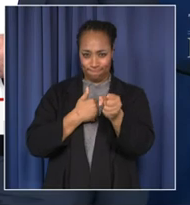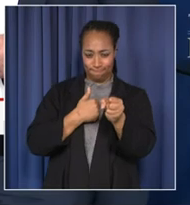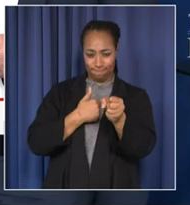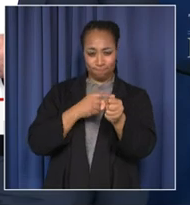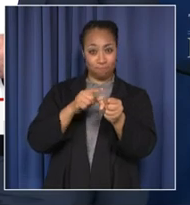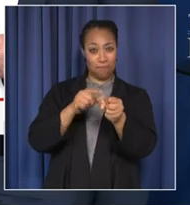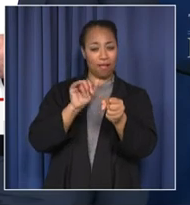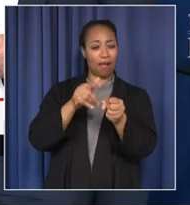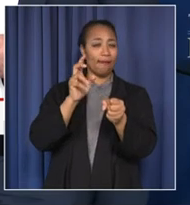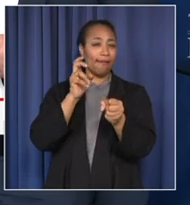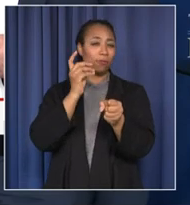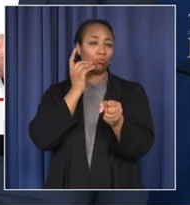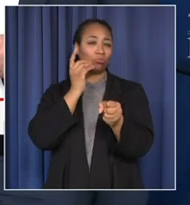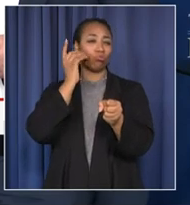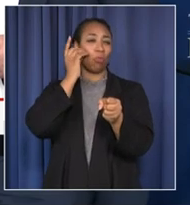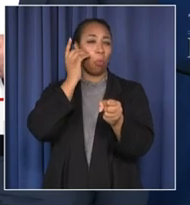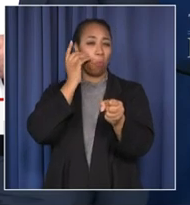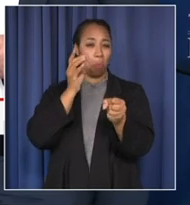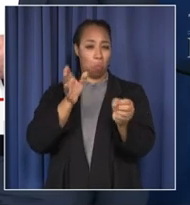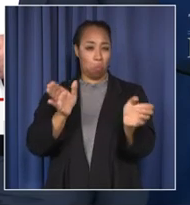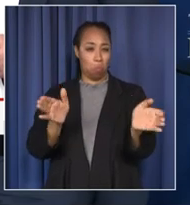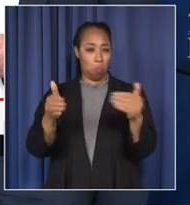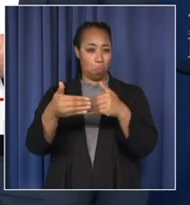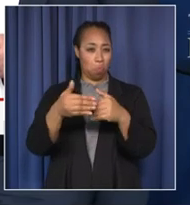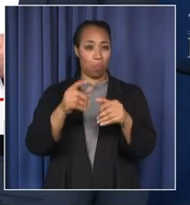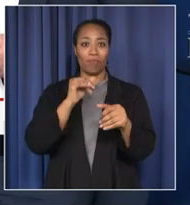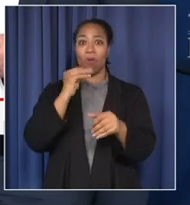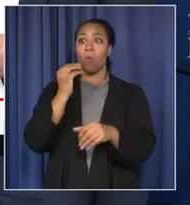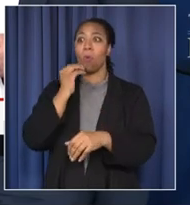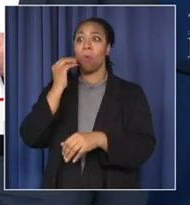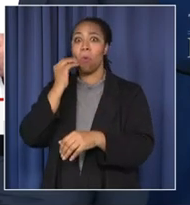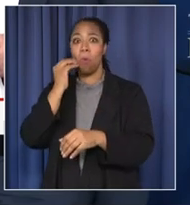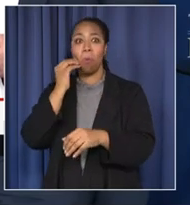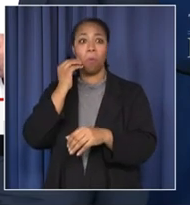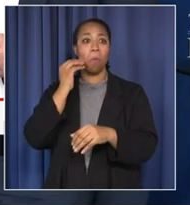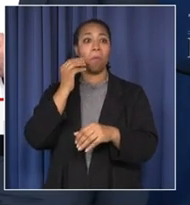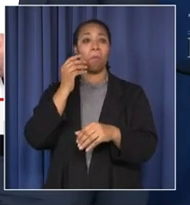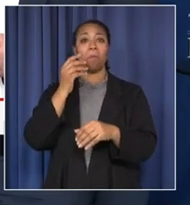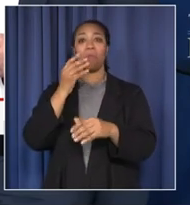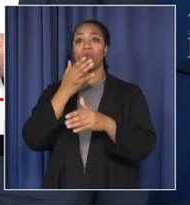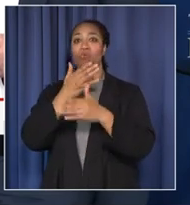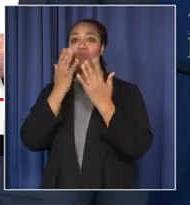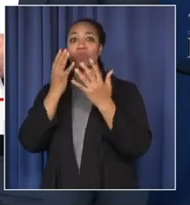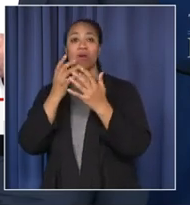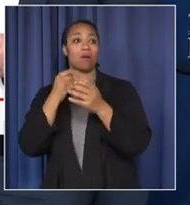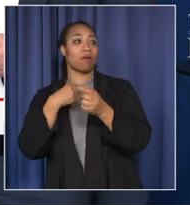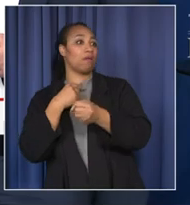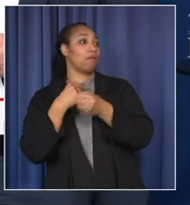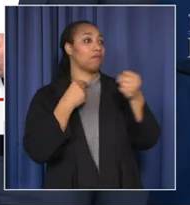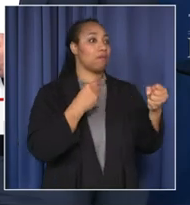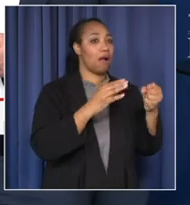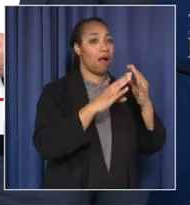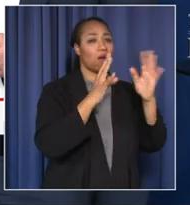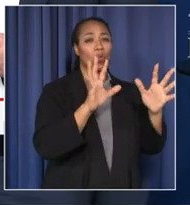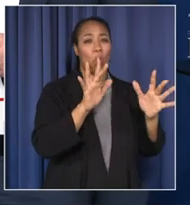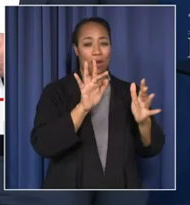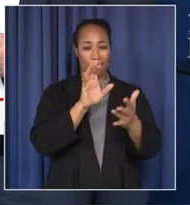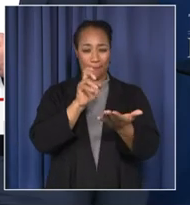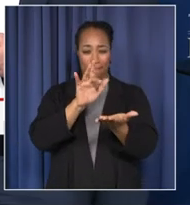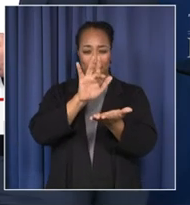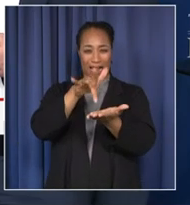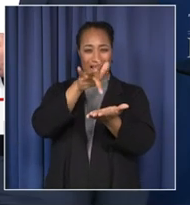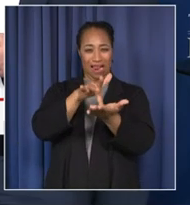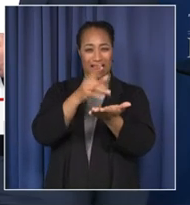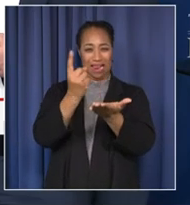between being homeless and unhoused and maybe on the street and going into permanent housing. And so